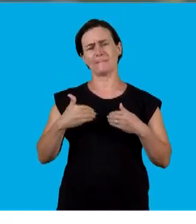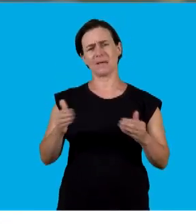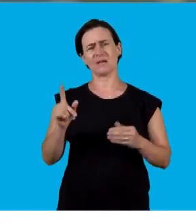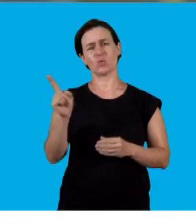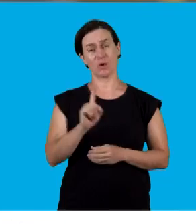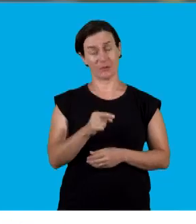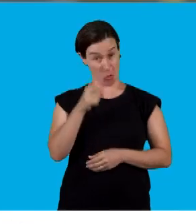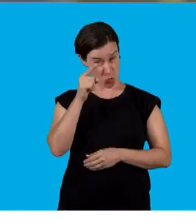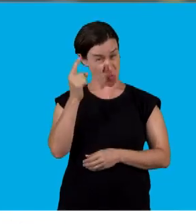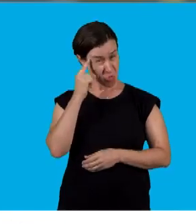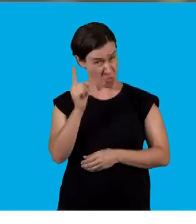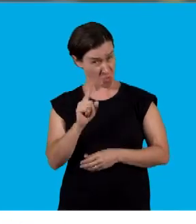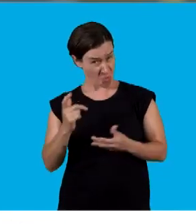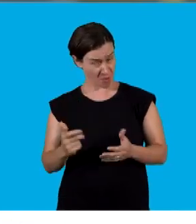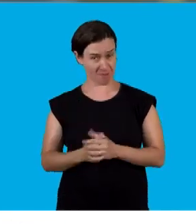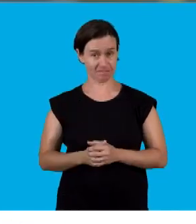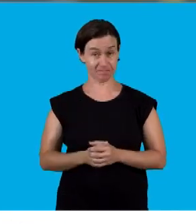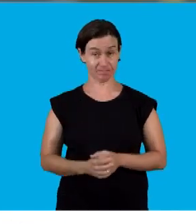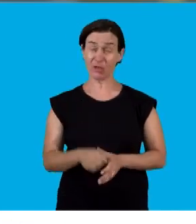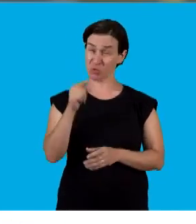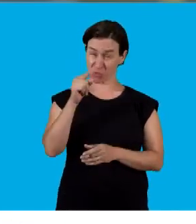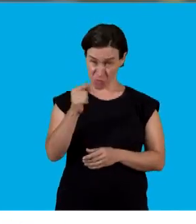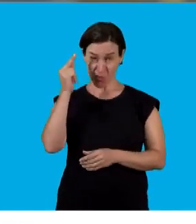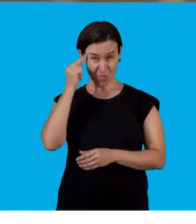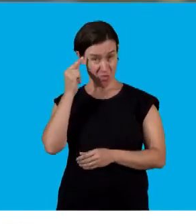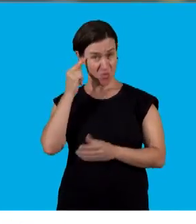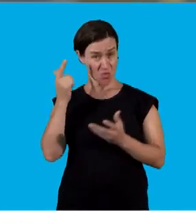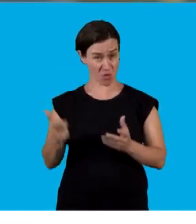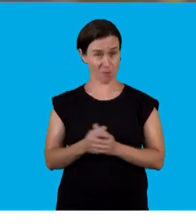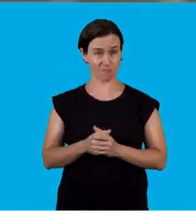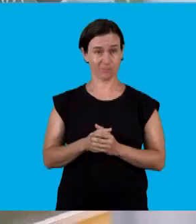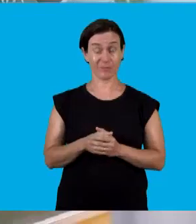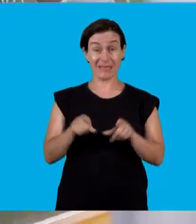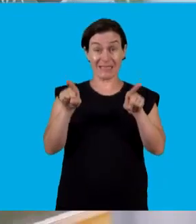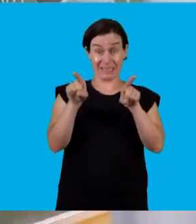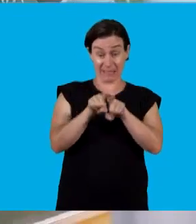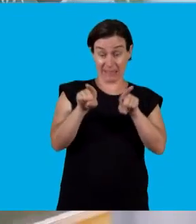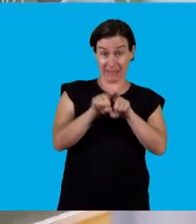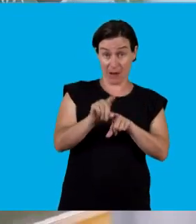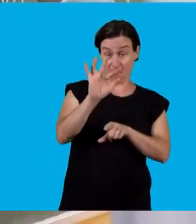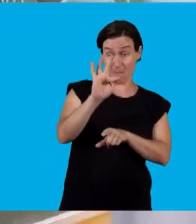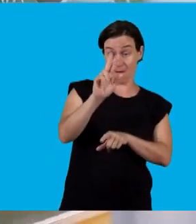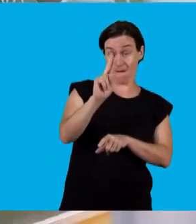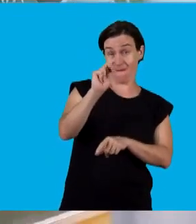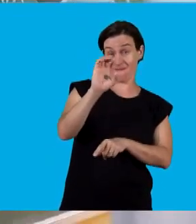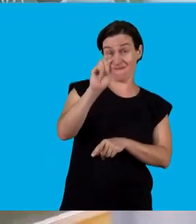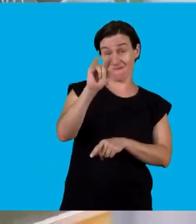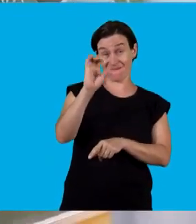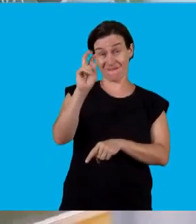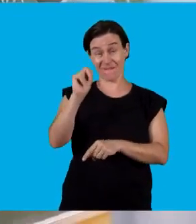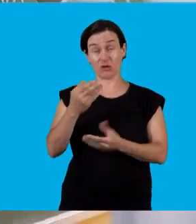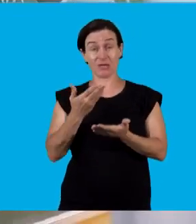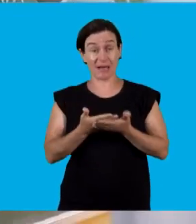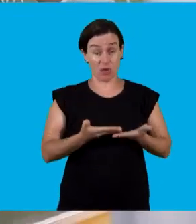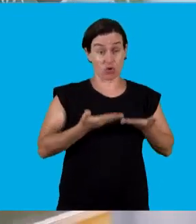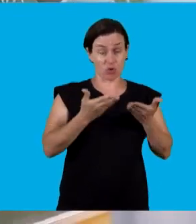off our lesson with a did you know? Did you know that the same function can be